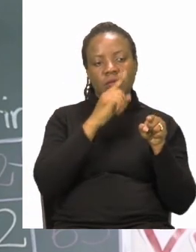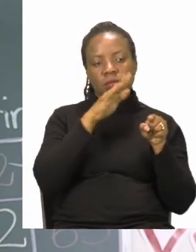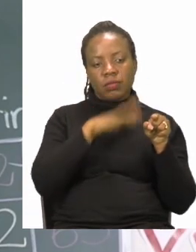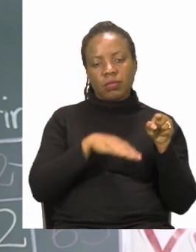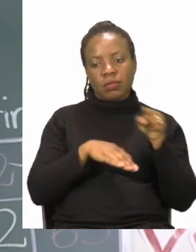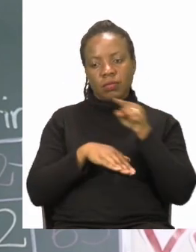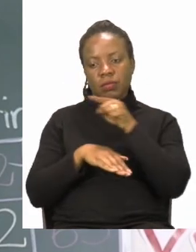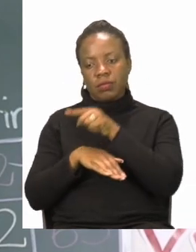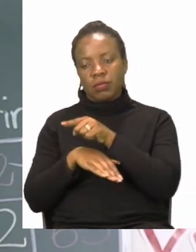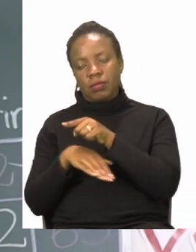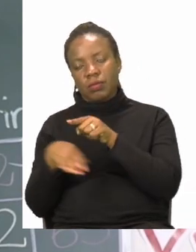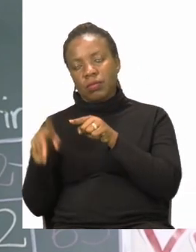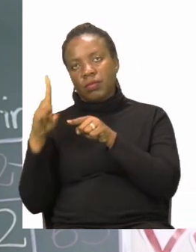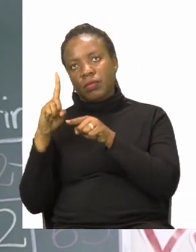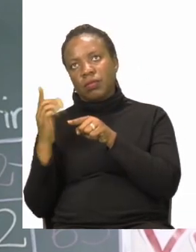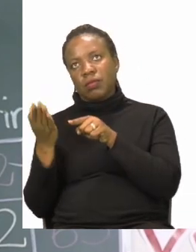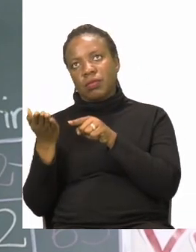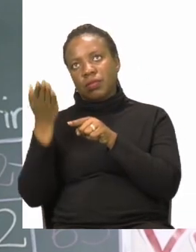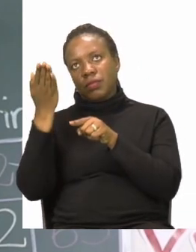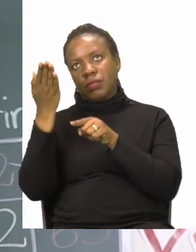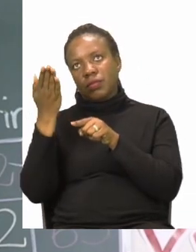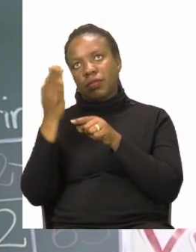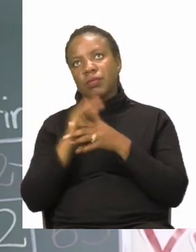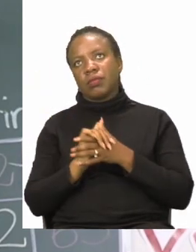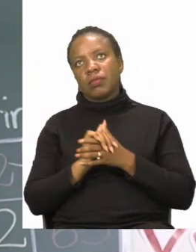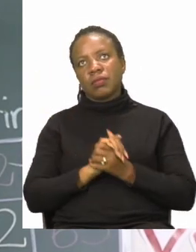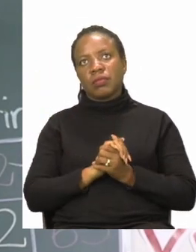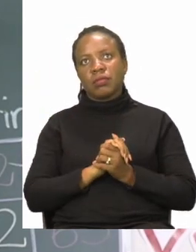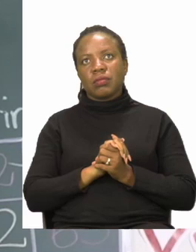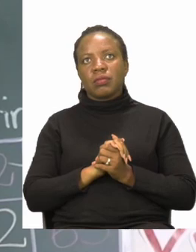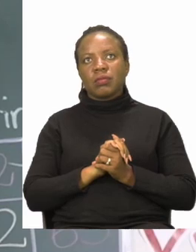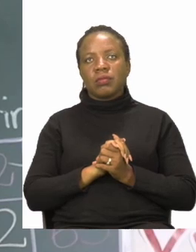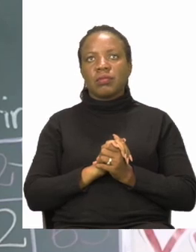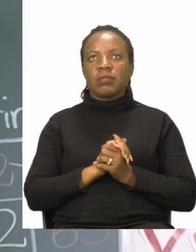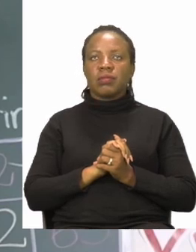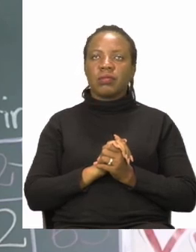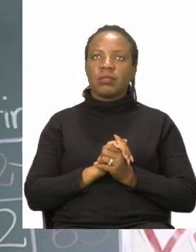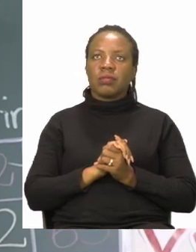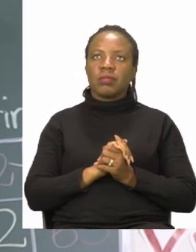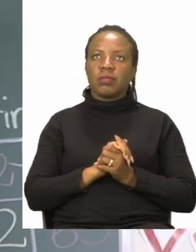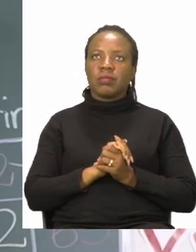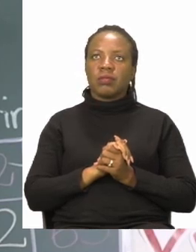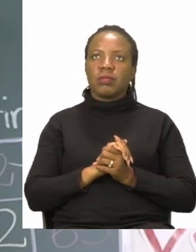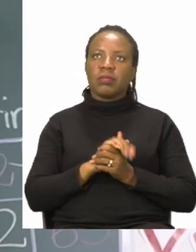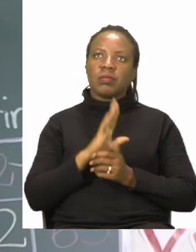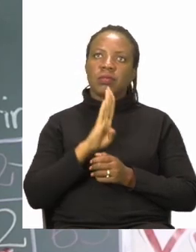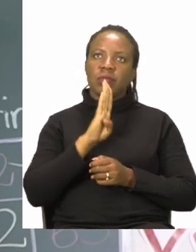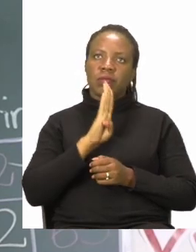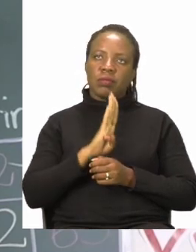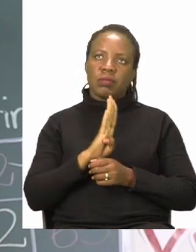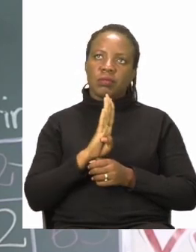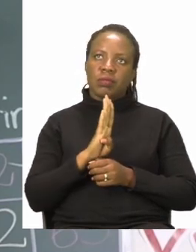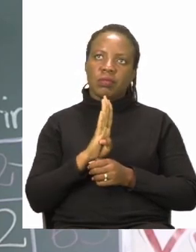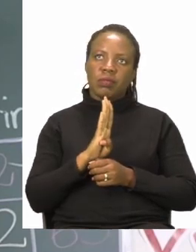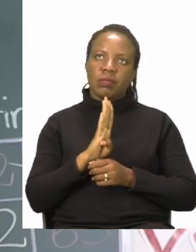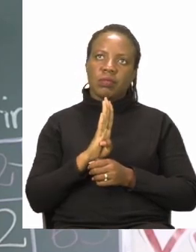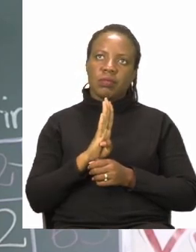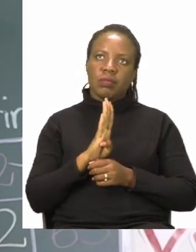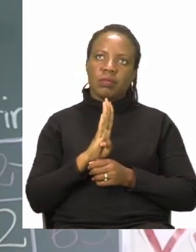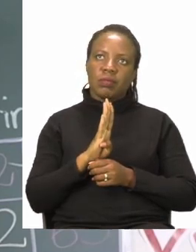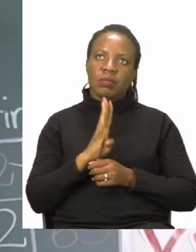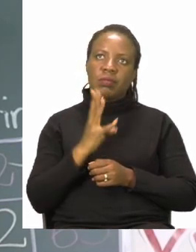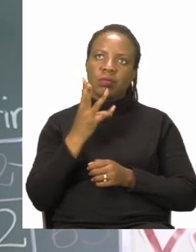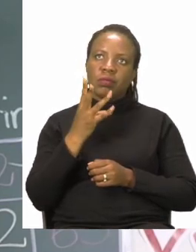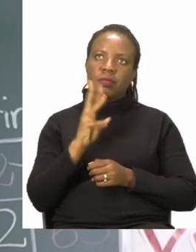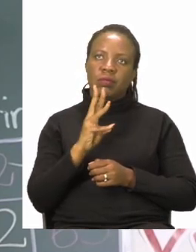and 1 more. Let's quickly go ahead and look at the next example, which is the